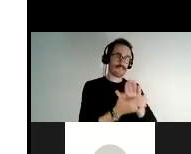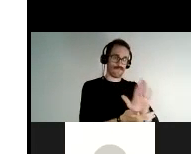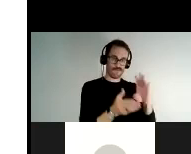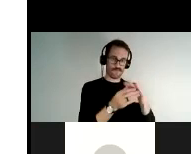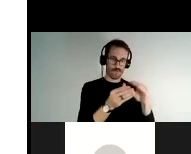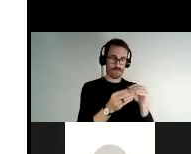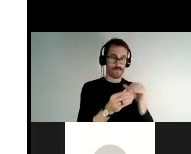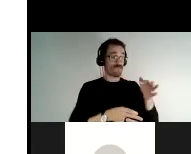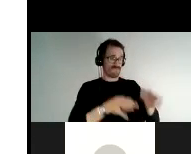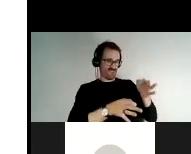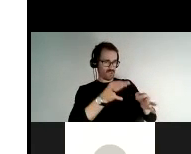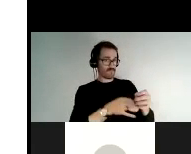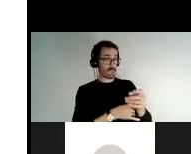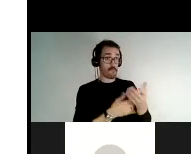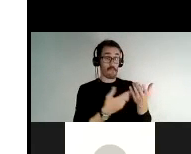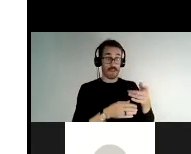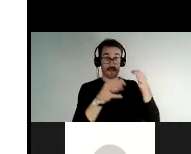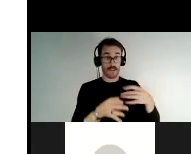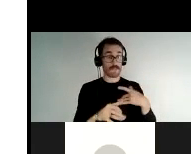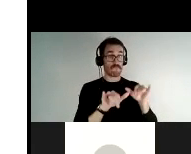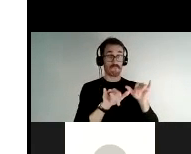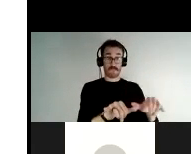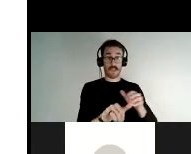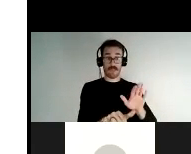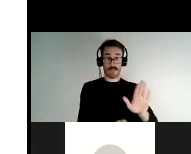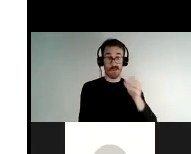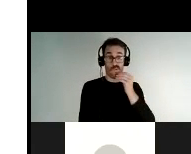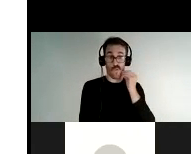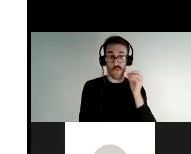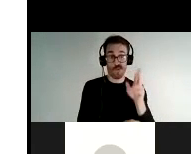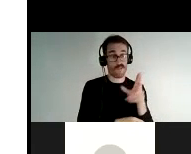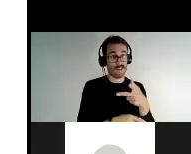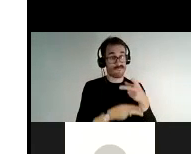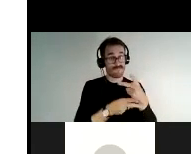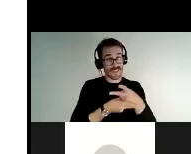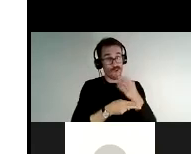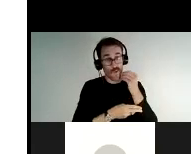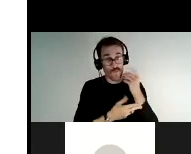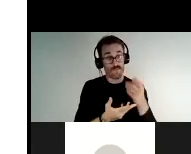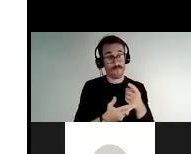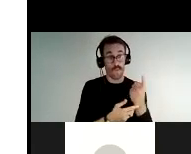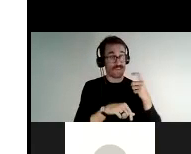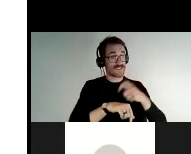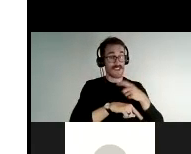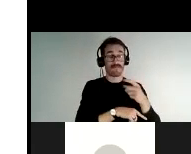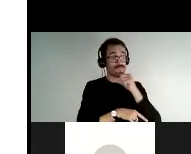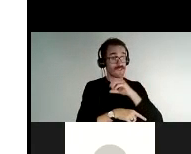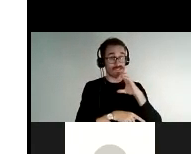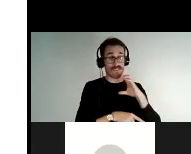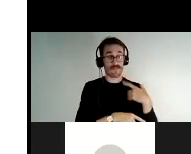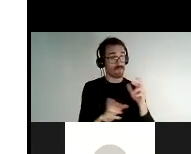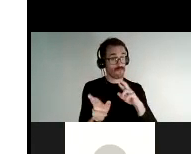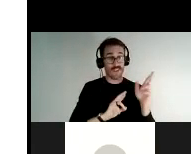stay in the situation they're in. We've had a situation where a senior was ready we got them all set up, ready to